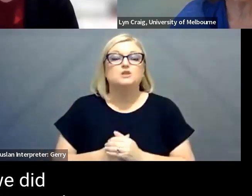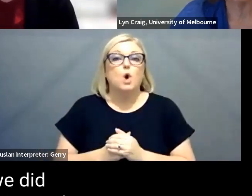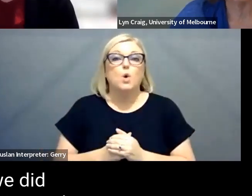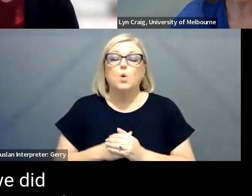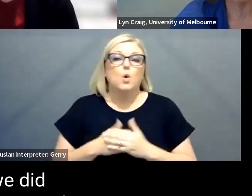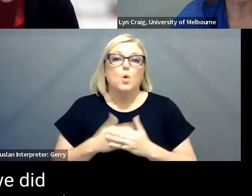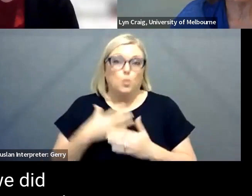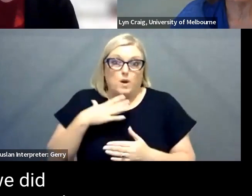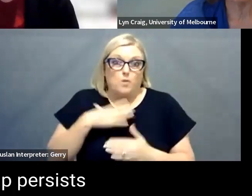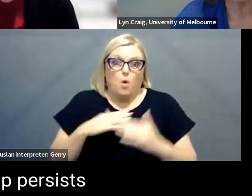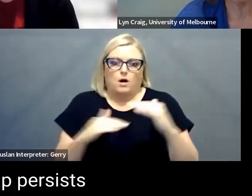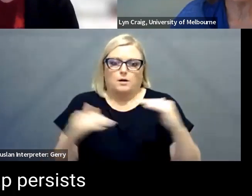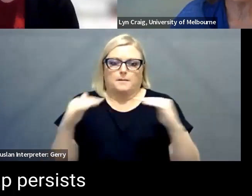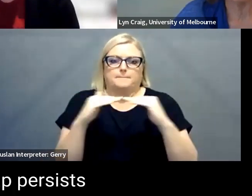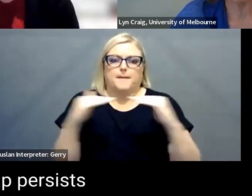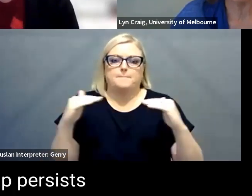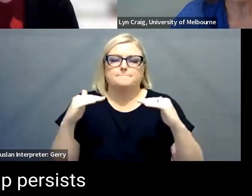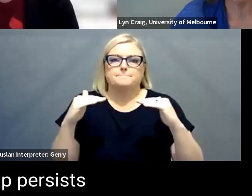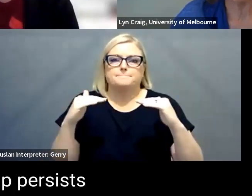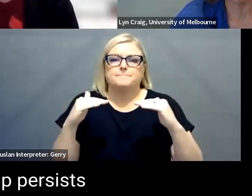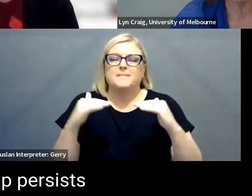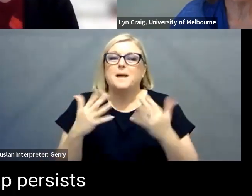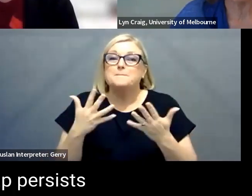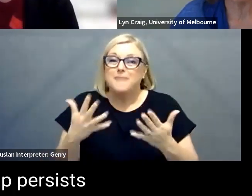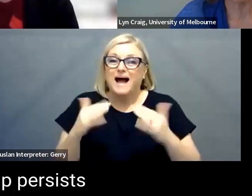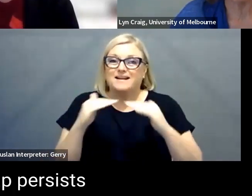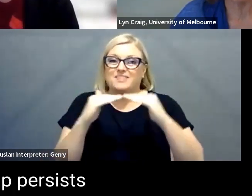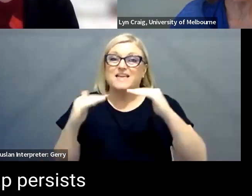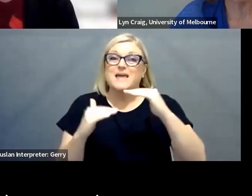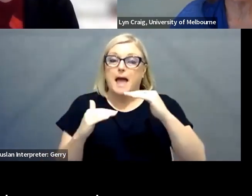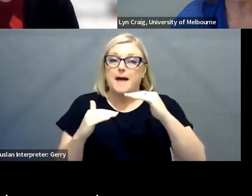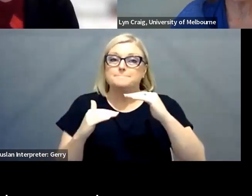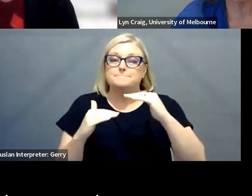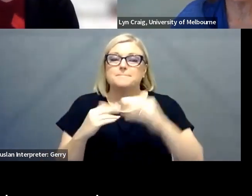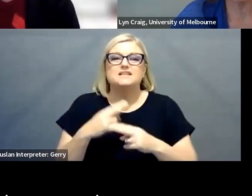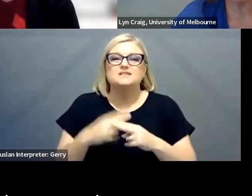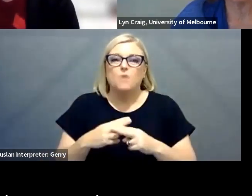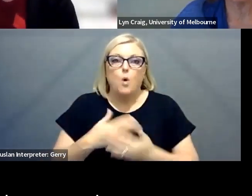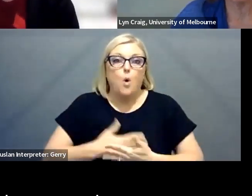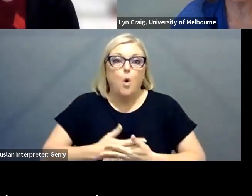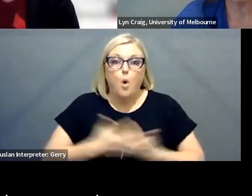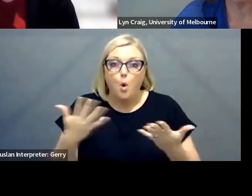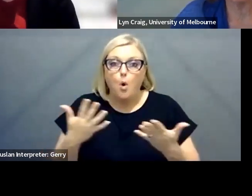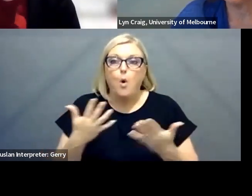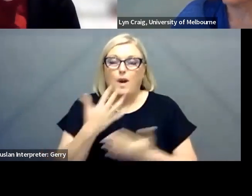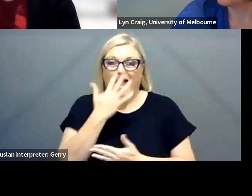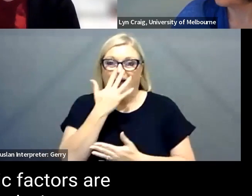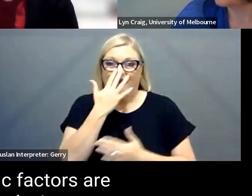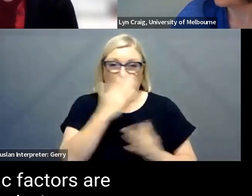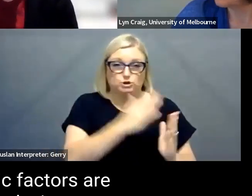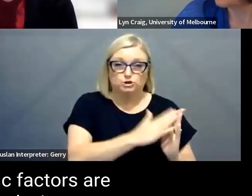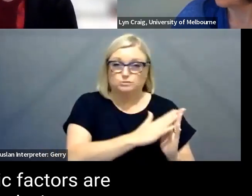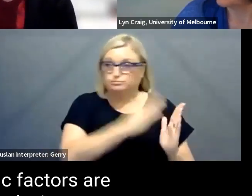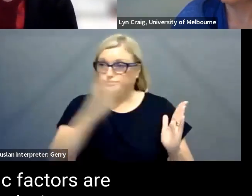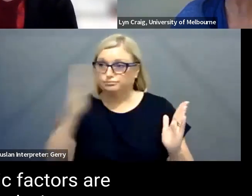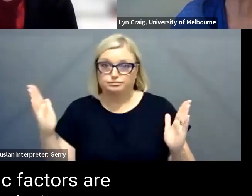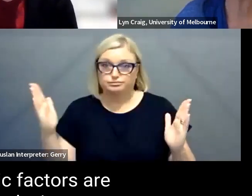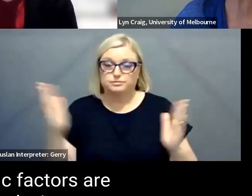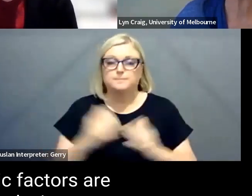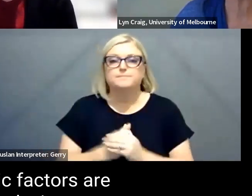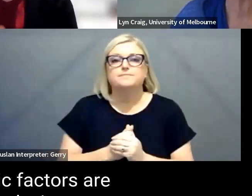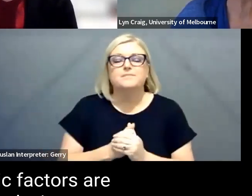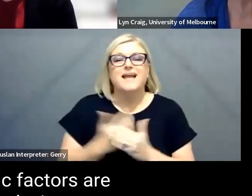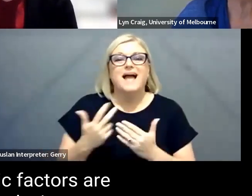did actually discover is that that gap persists at all age groups considered in the research. And socioeconomic factors